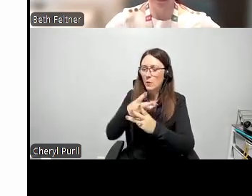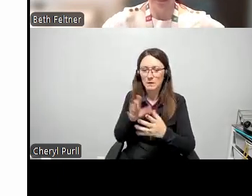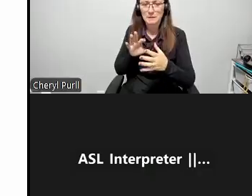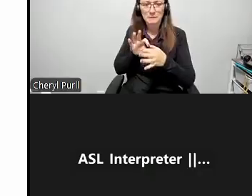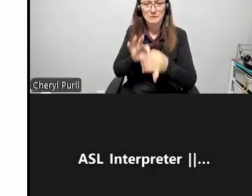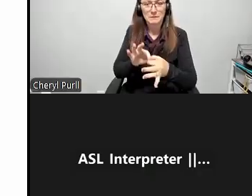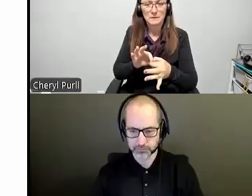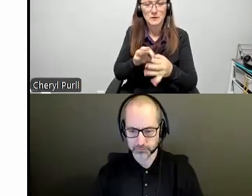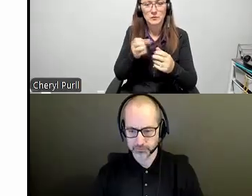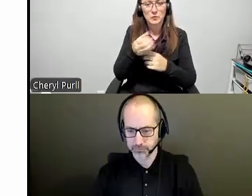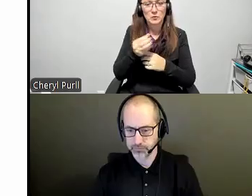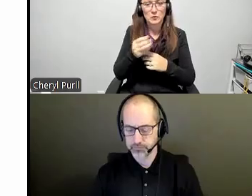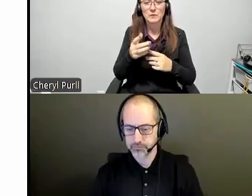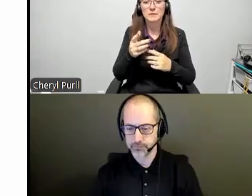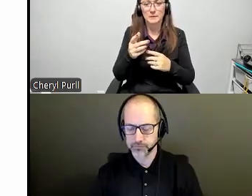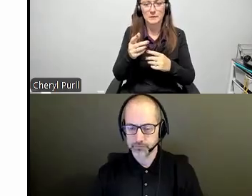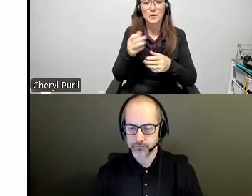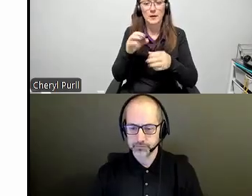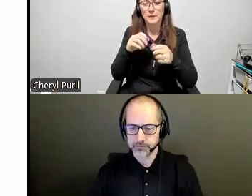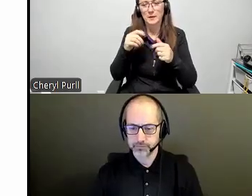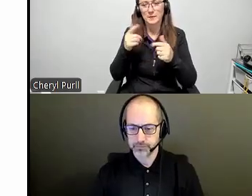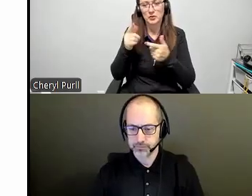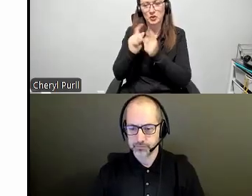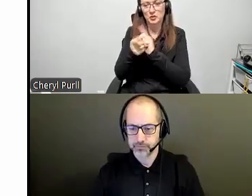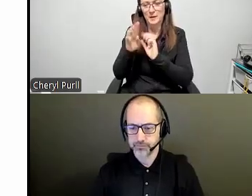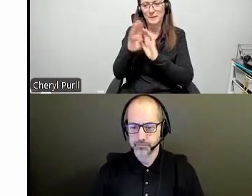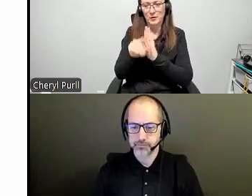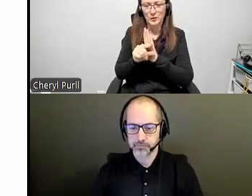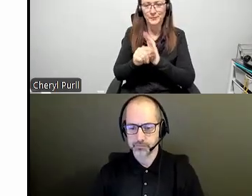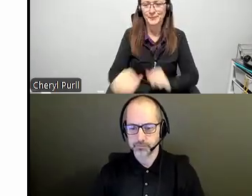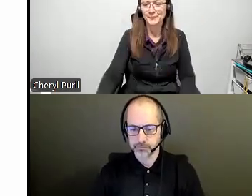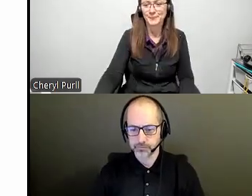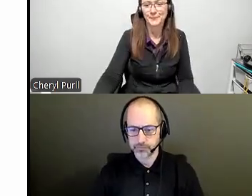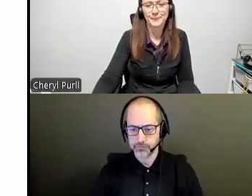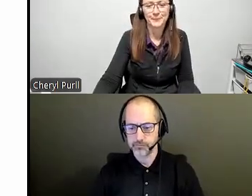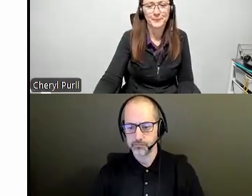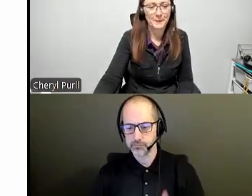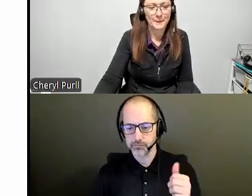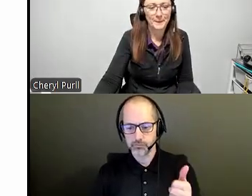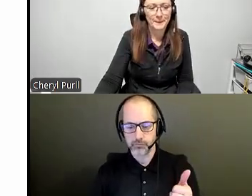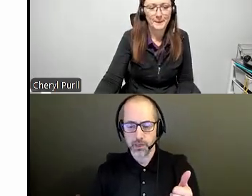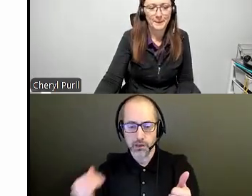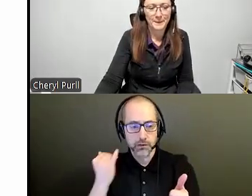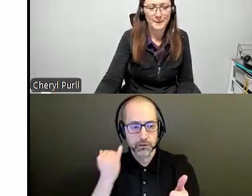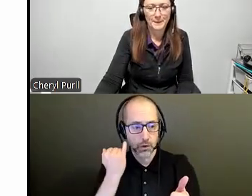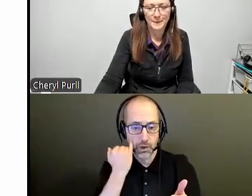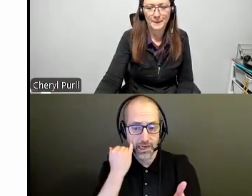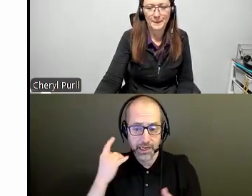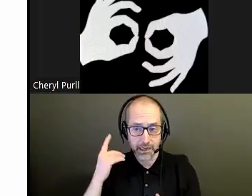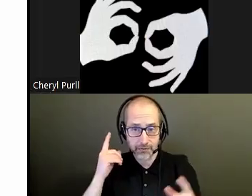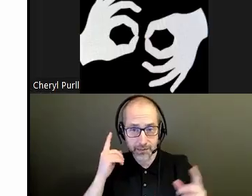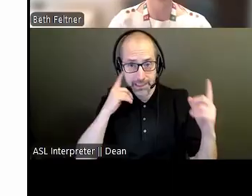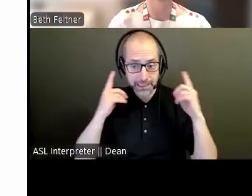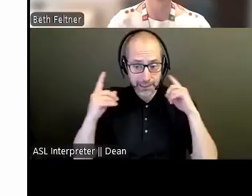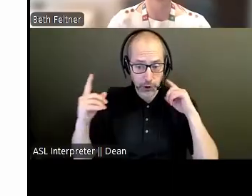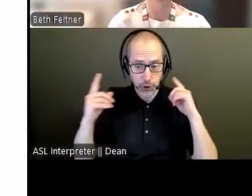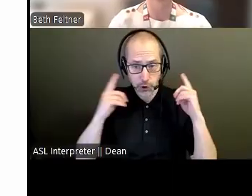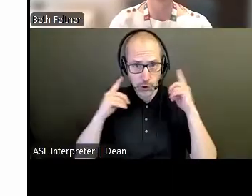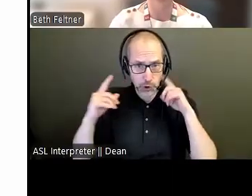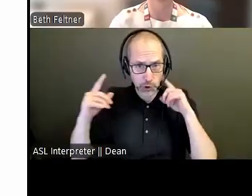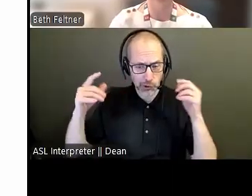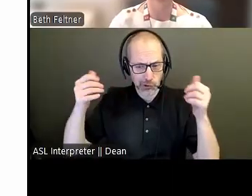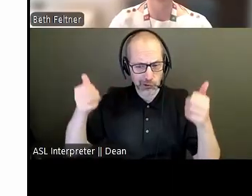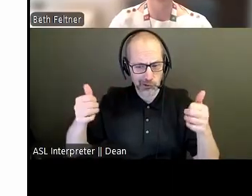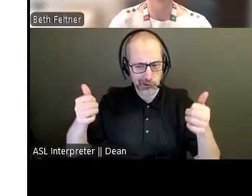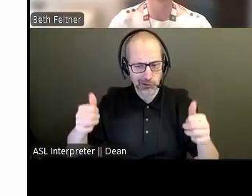the hearing is reduced, communication can become a little bit more effortful. So over time, this can lead to